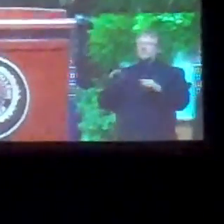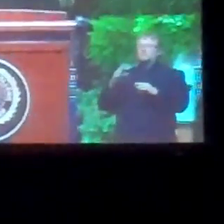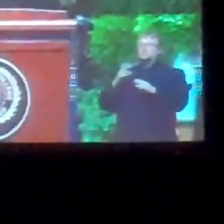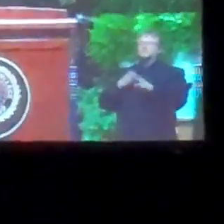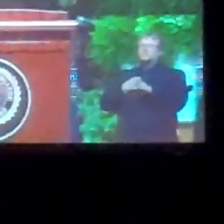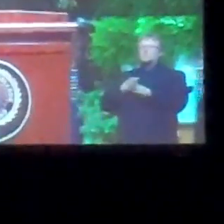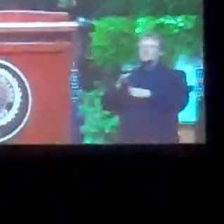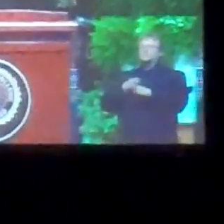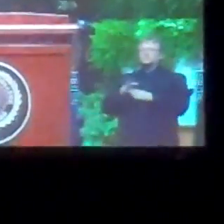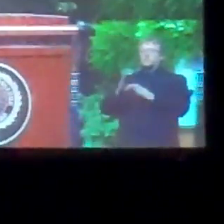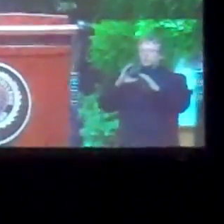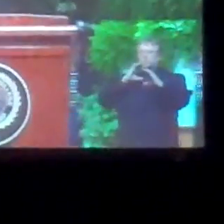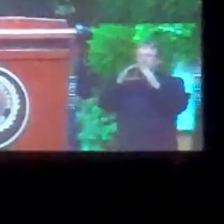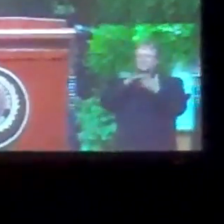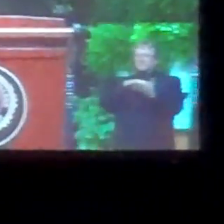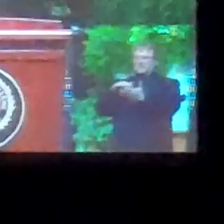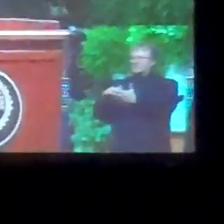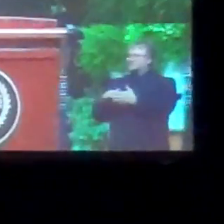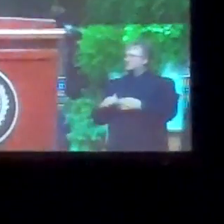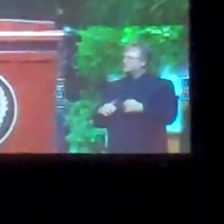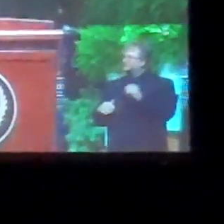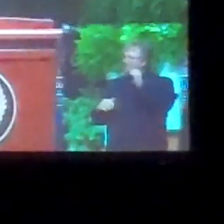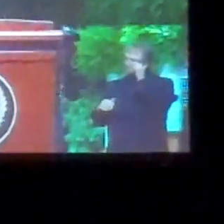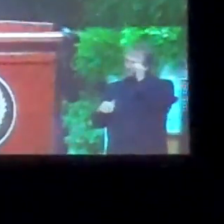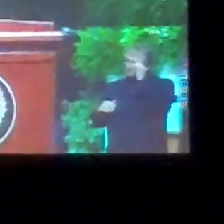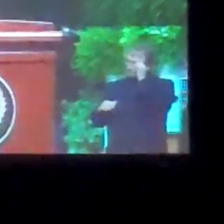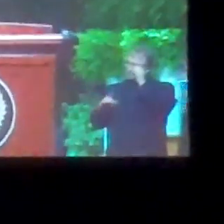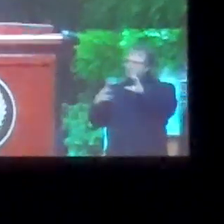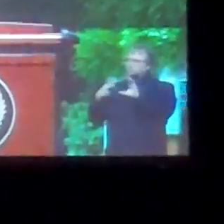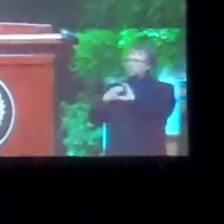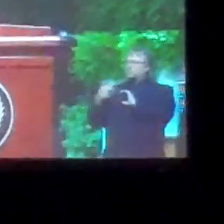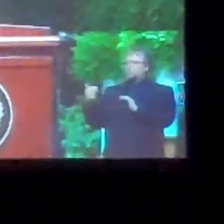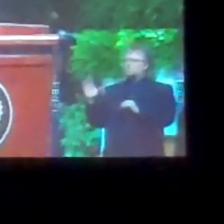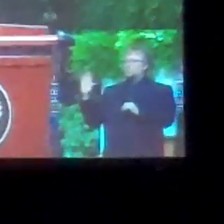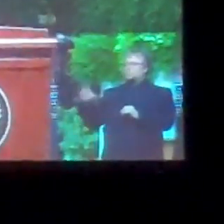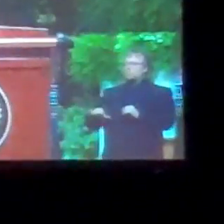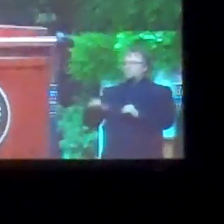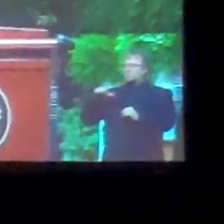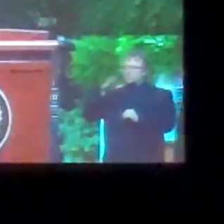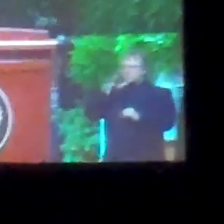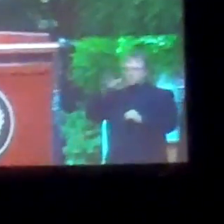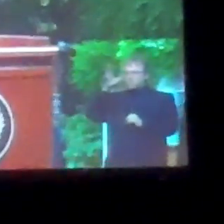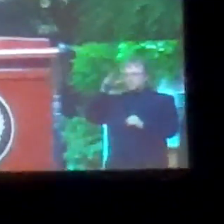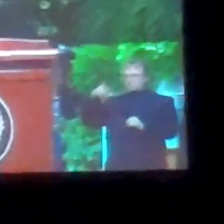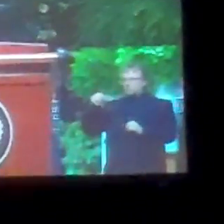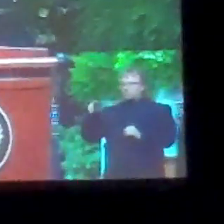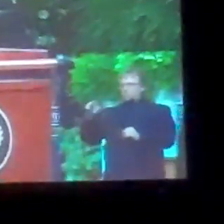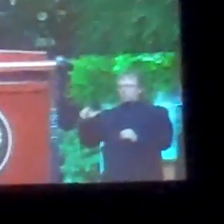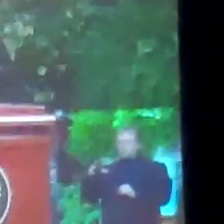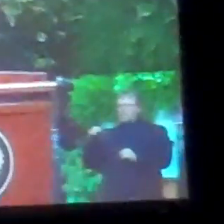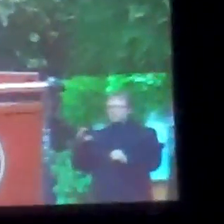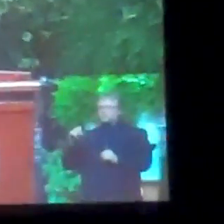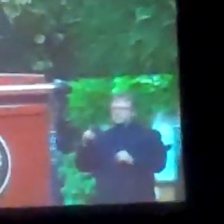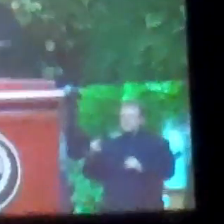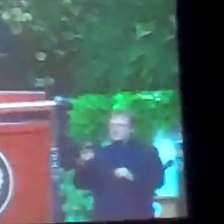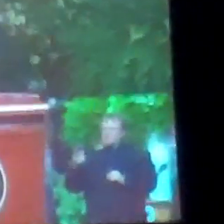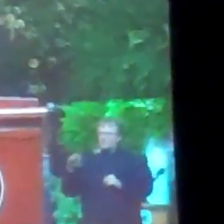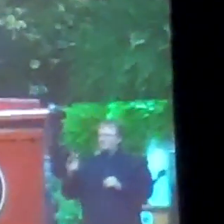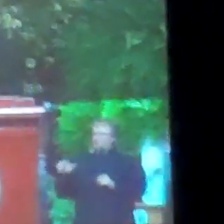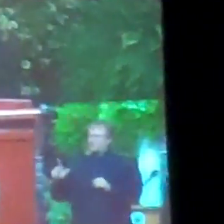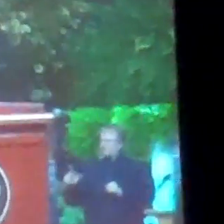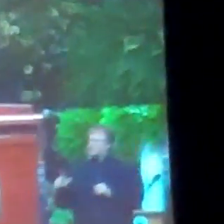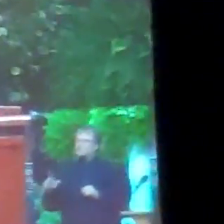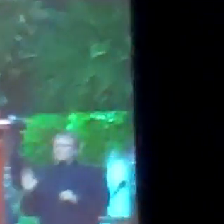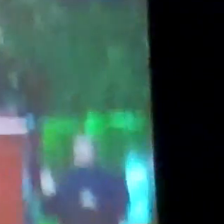Studies. Joining Aubrey today are her proud parents, Paul and Susan Blackwell,